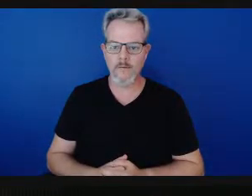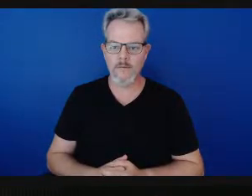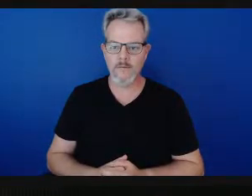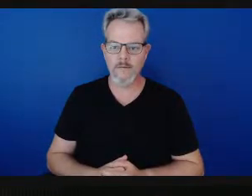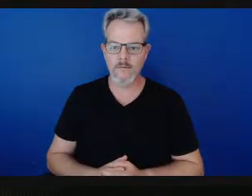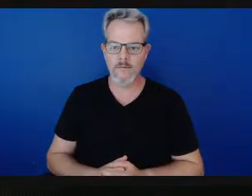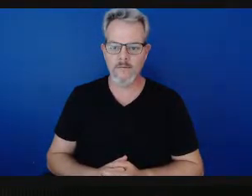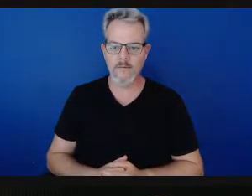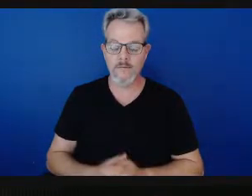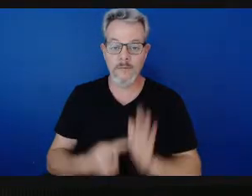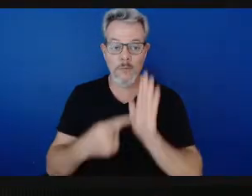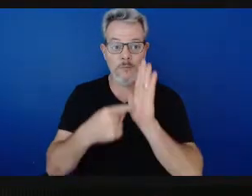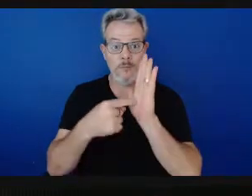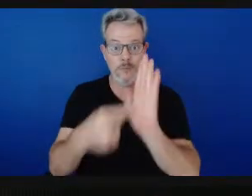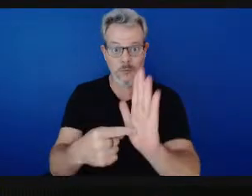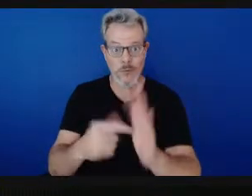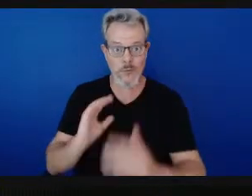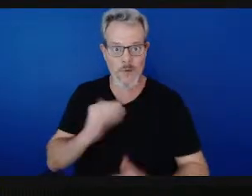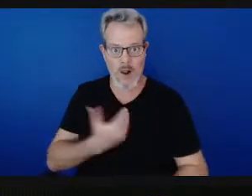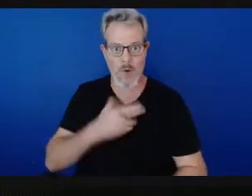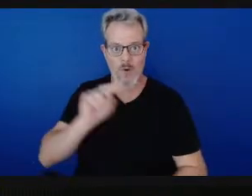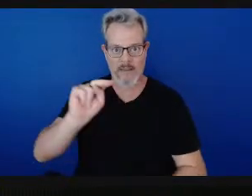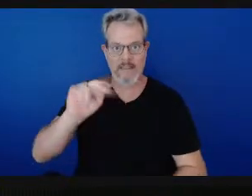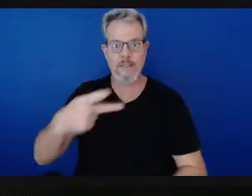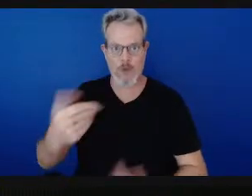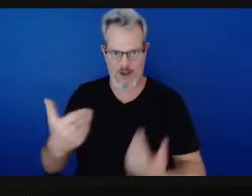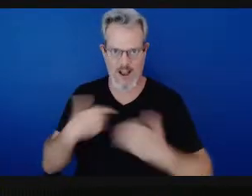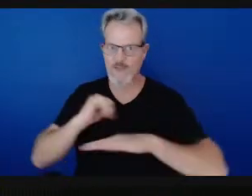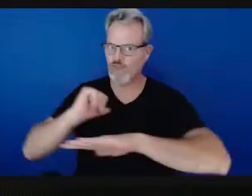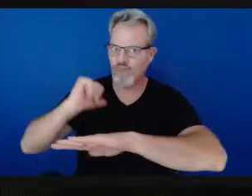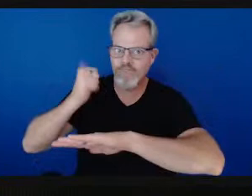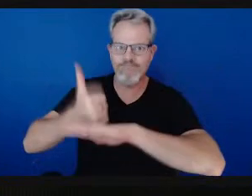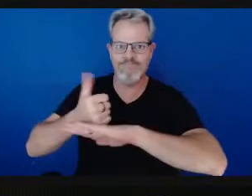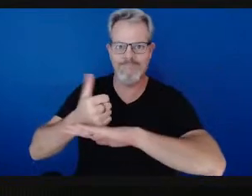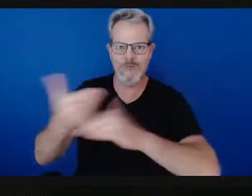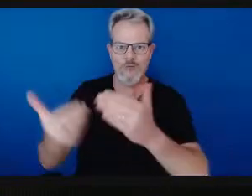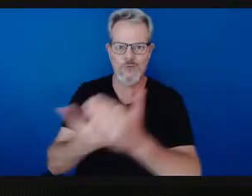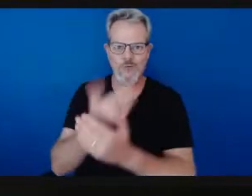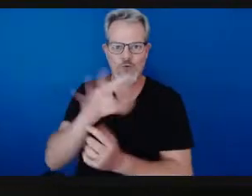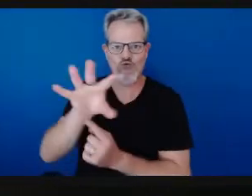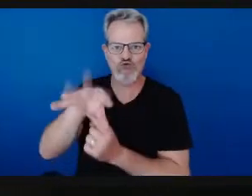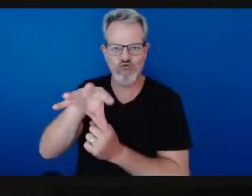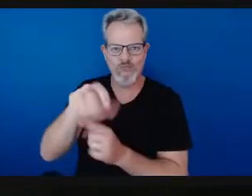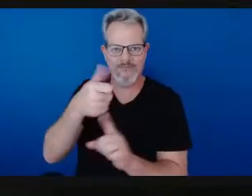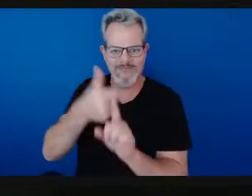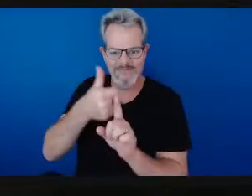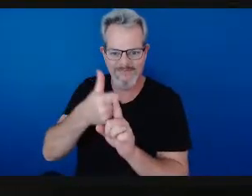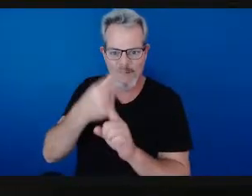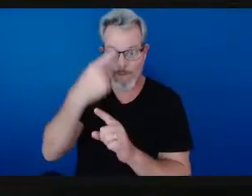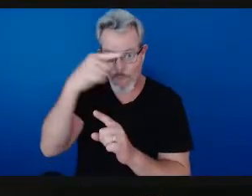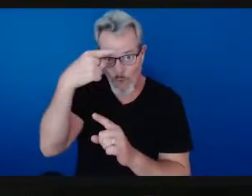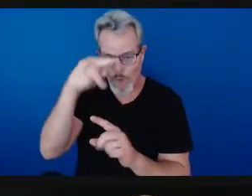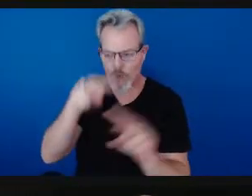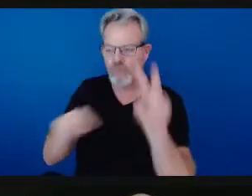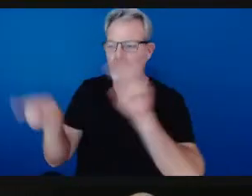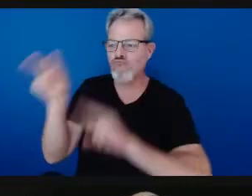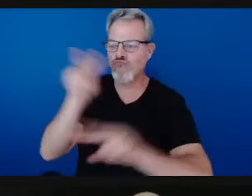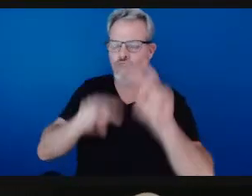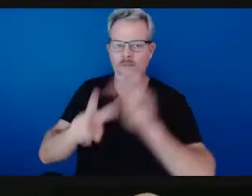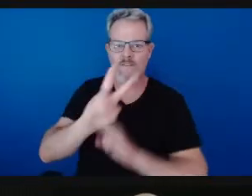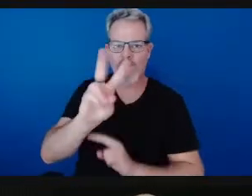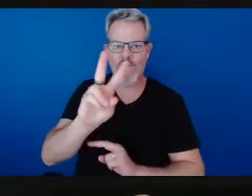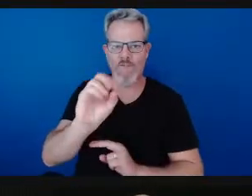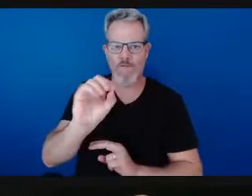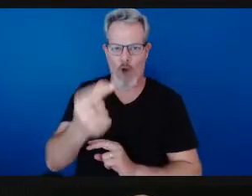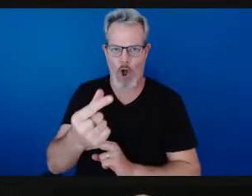a web camera the national park has installed at the volcano house that is to monitor for fog. Now it also does pick up